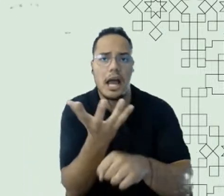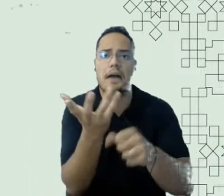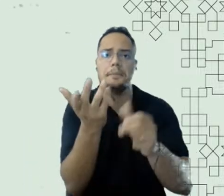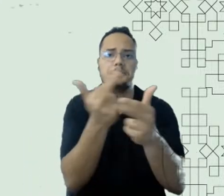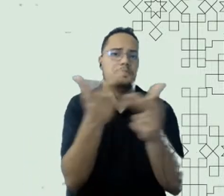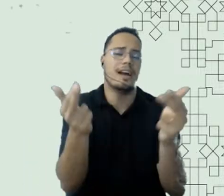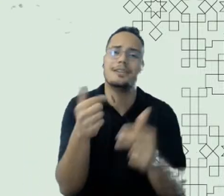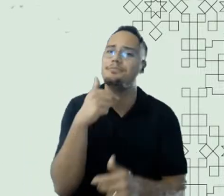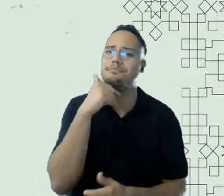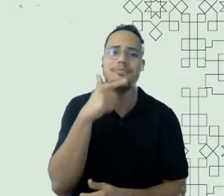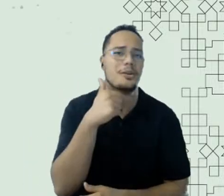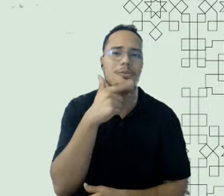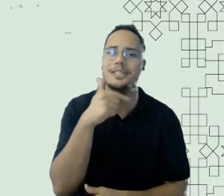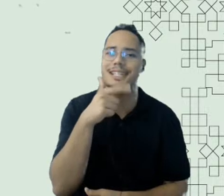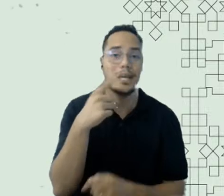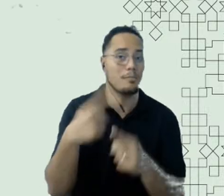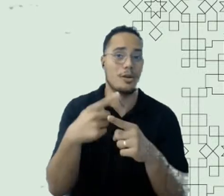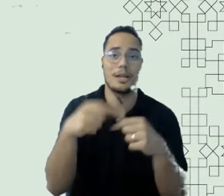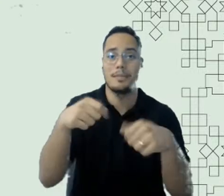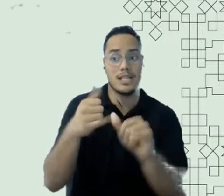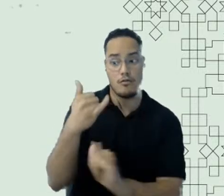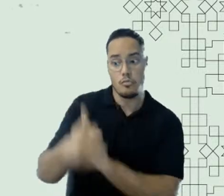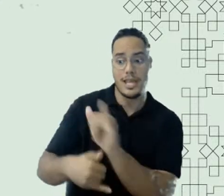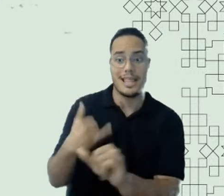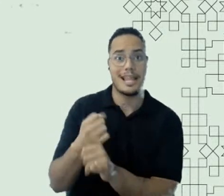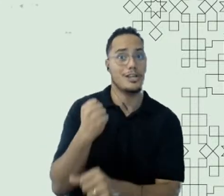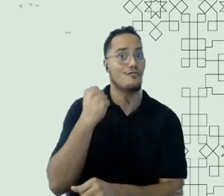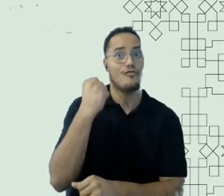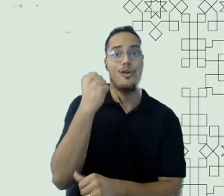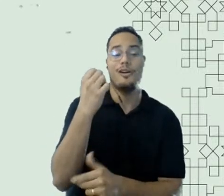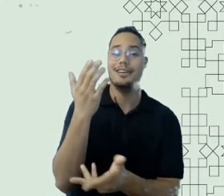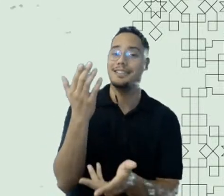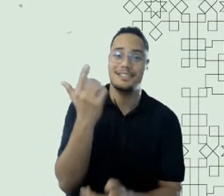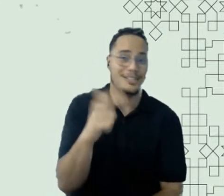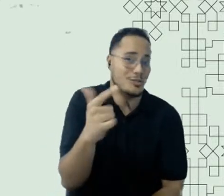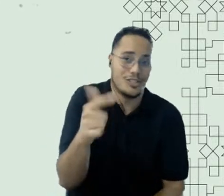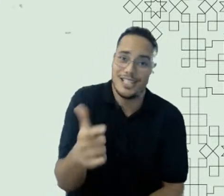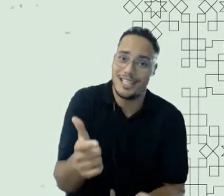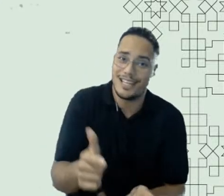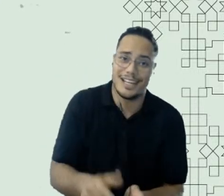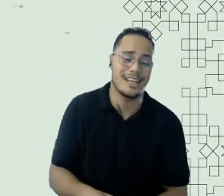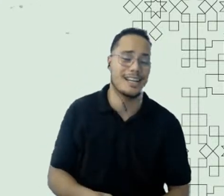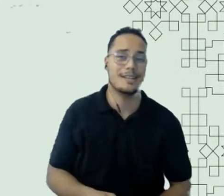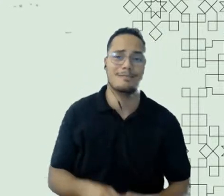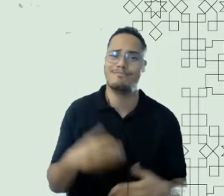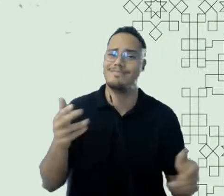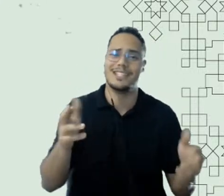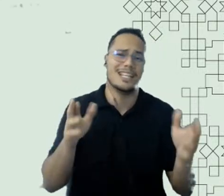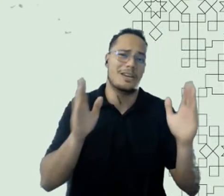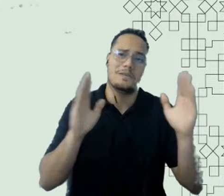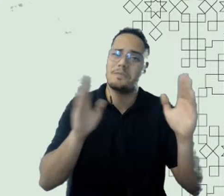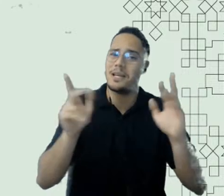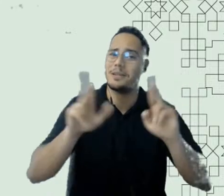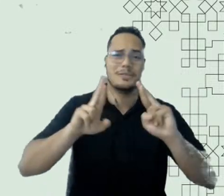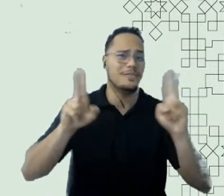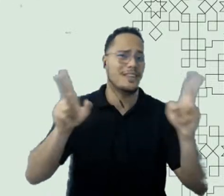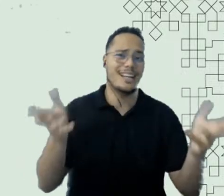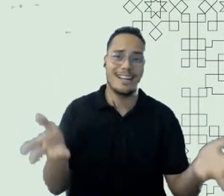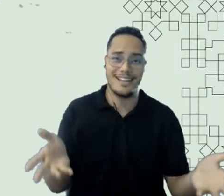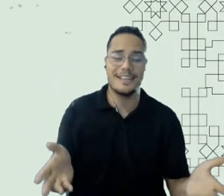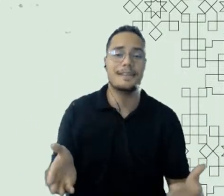So, it was completely different time. So at the time, the 2001 directive just quickly started